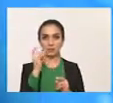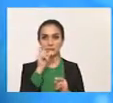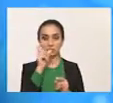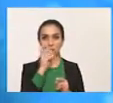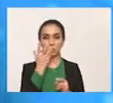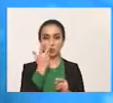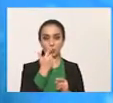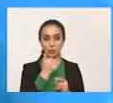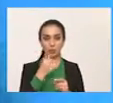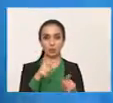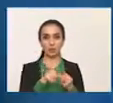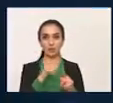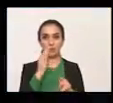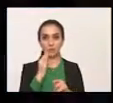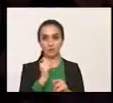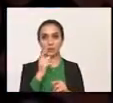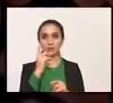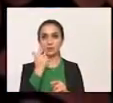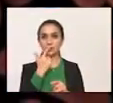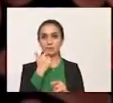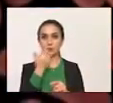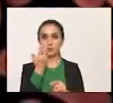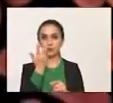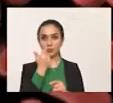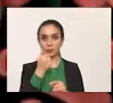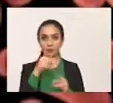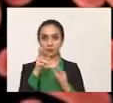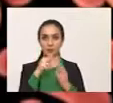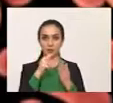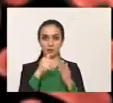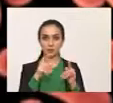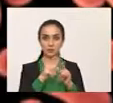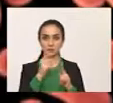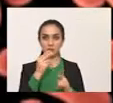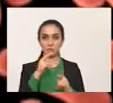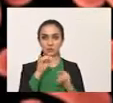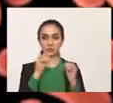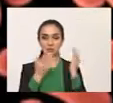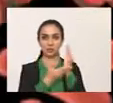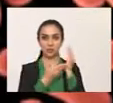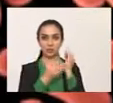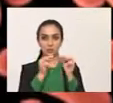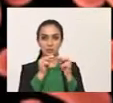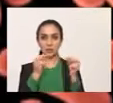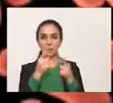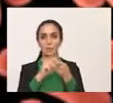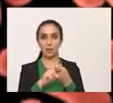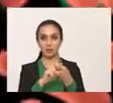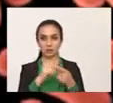bo'yog'i va metilen qizil bo'yoqlari bilan bo'yalgan pichan tayoqchasi